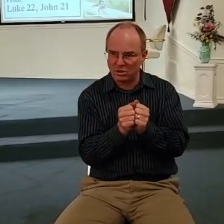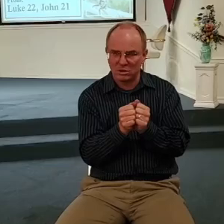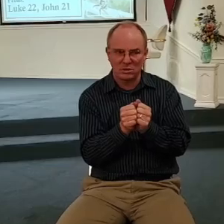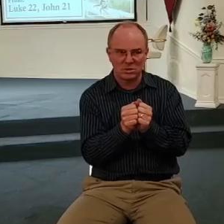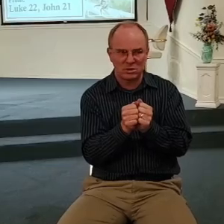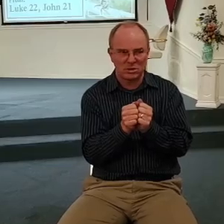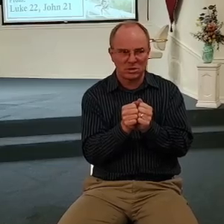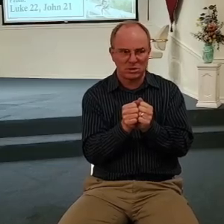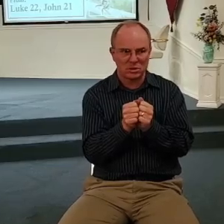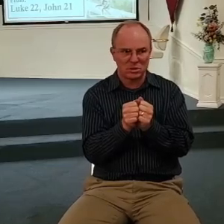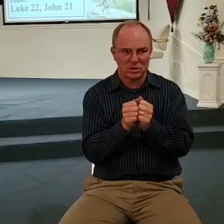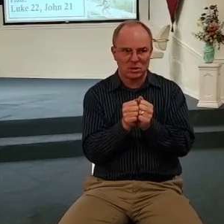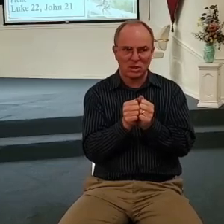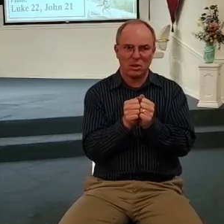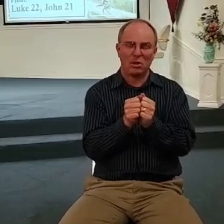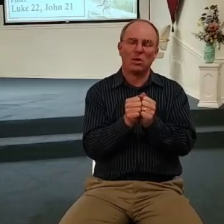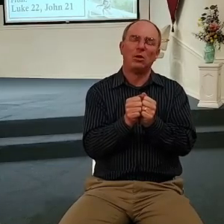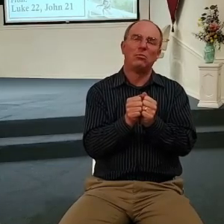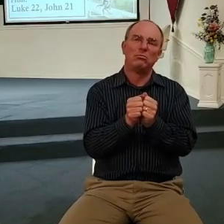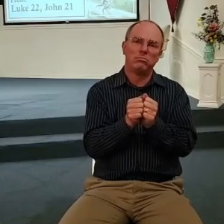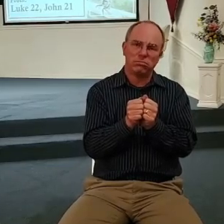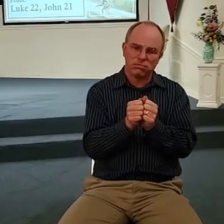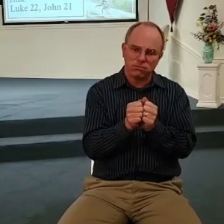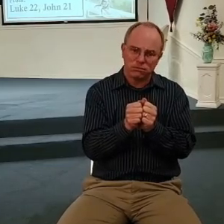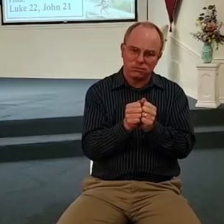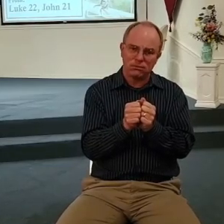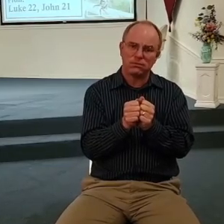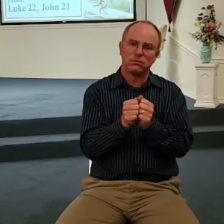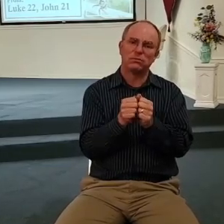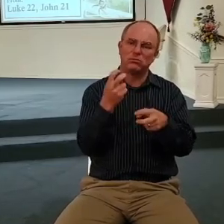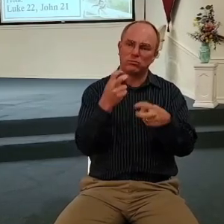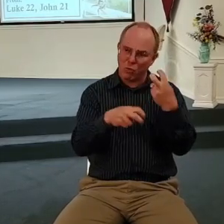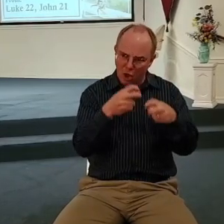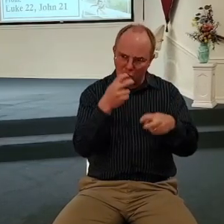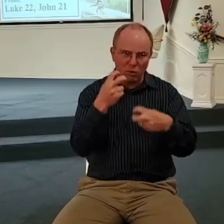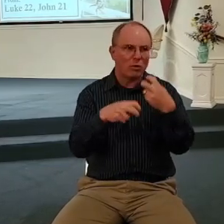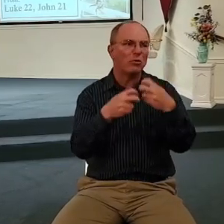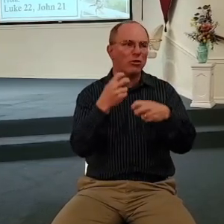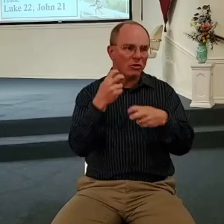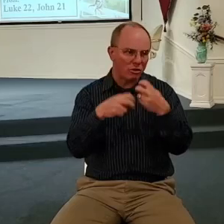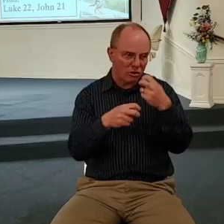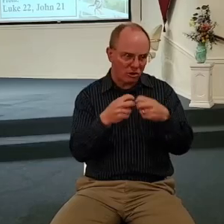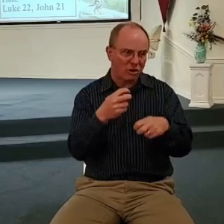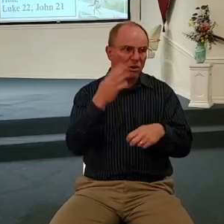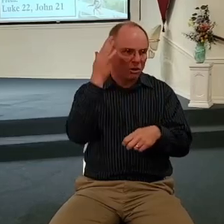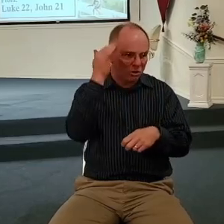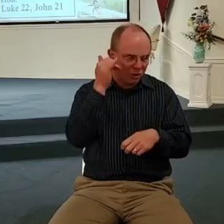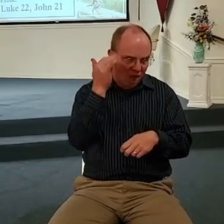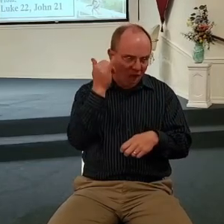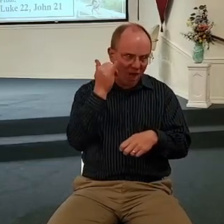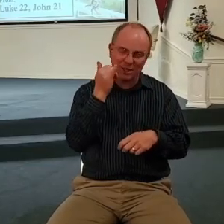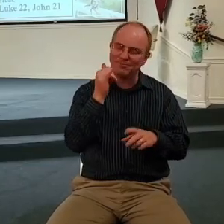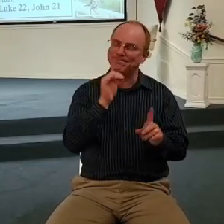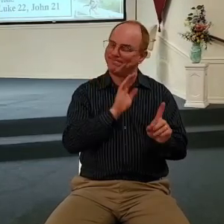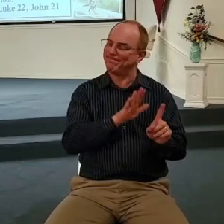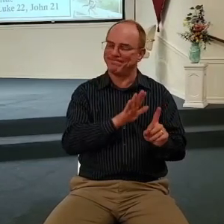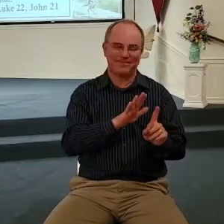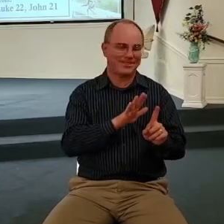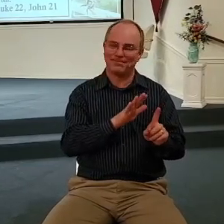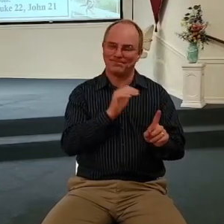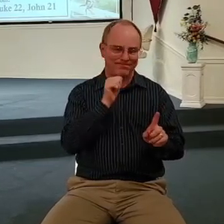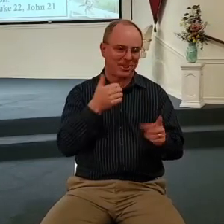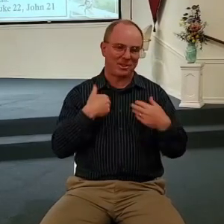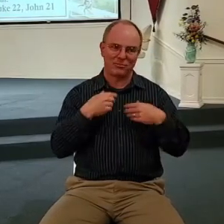the trail of brokenness due to his lack of control. In fact, when he lashed